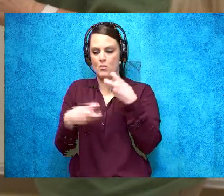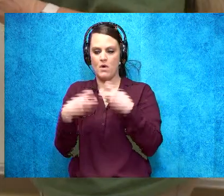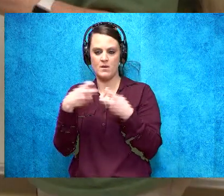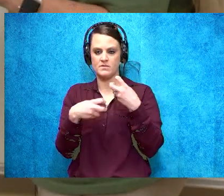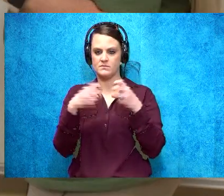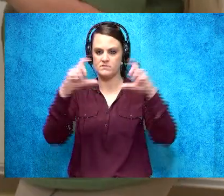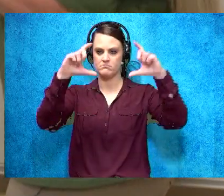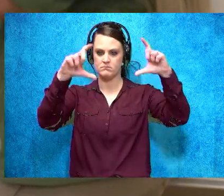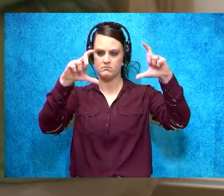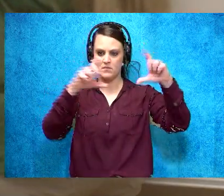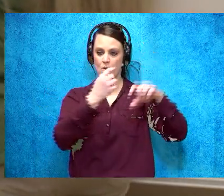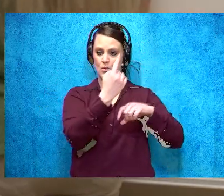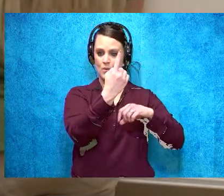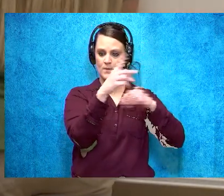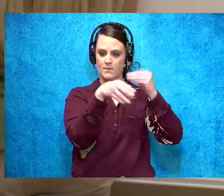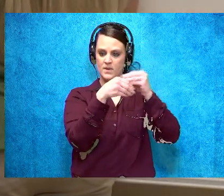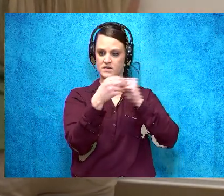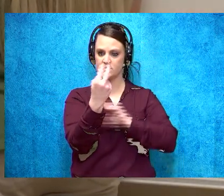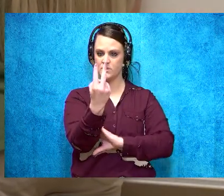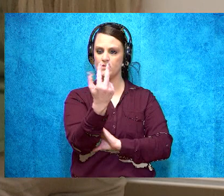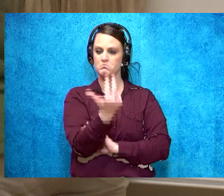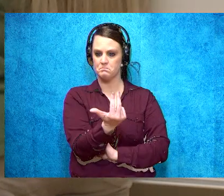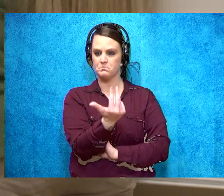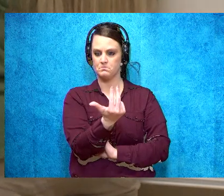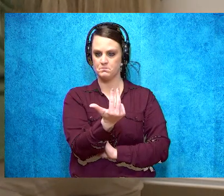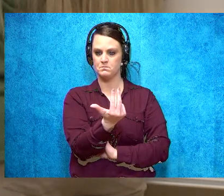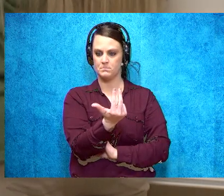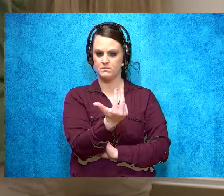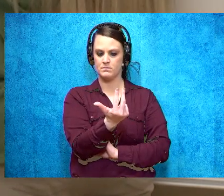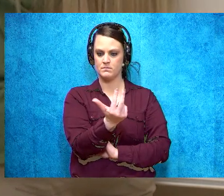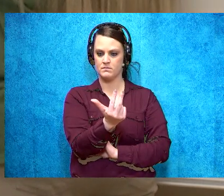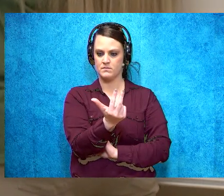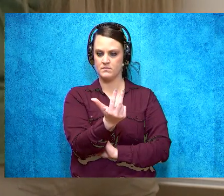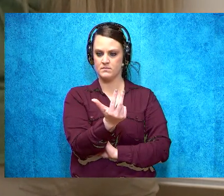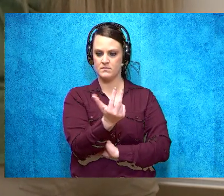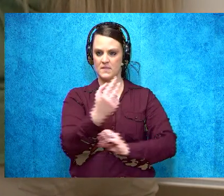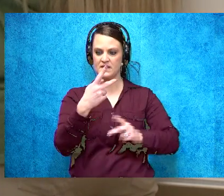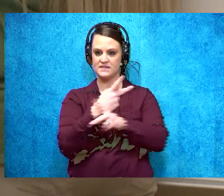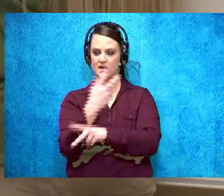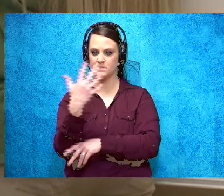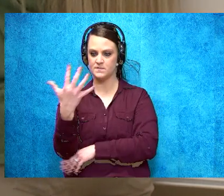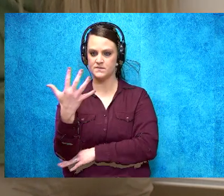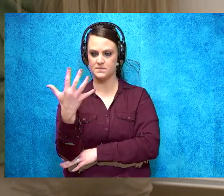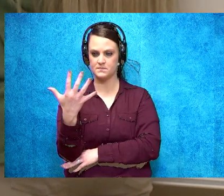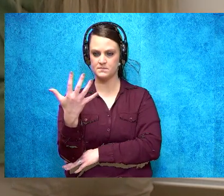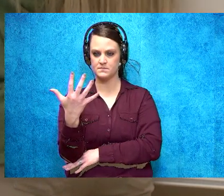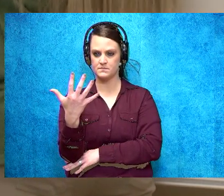the parentheses part. They did 3 times 5